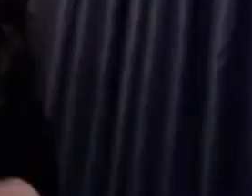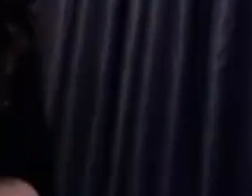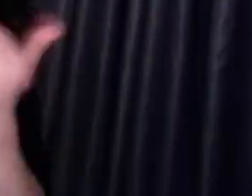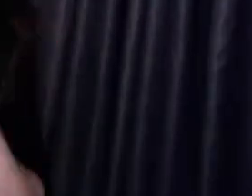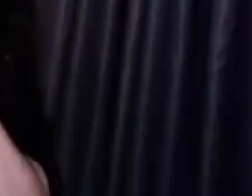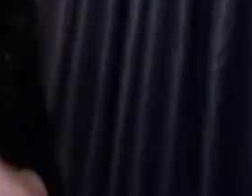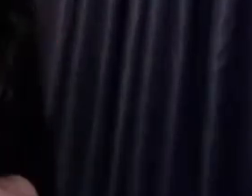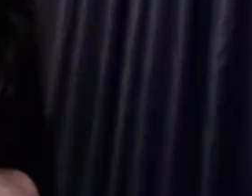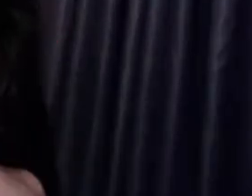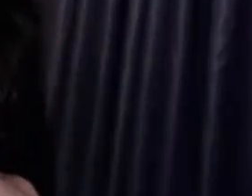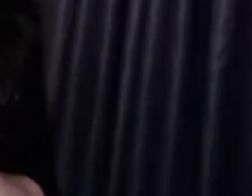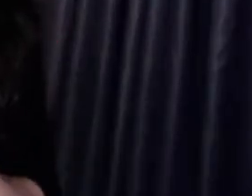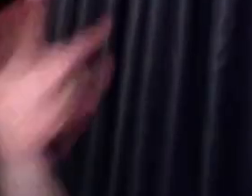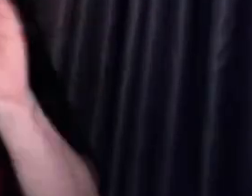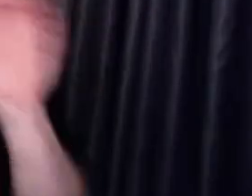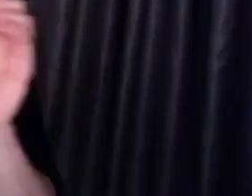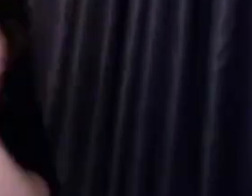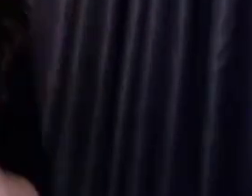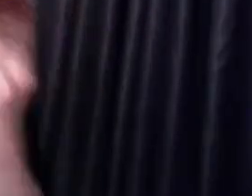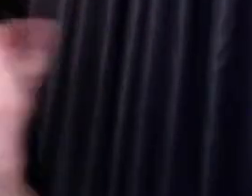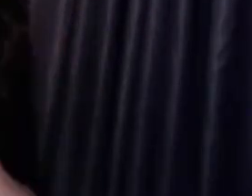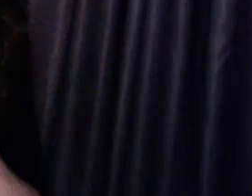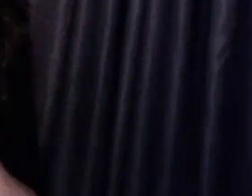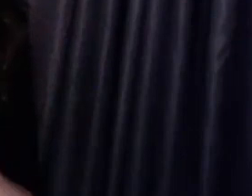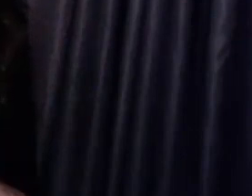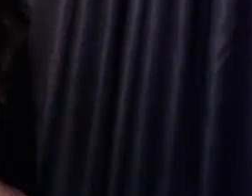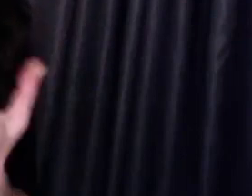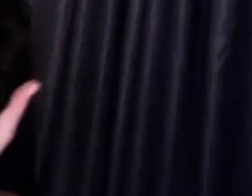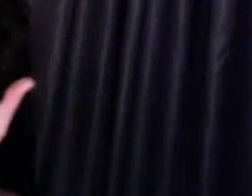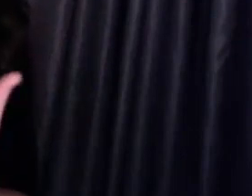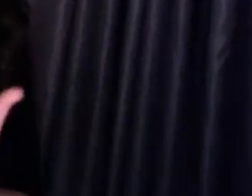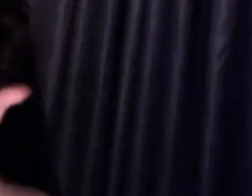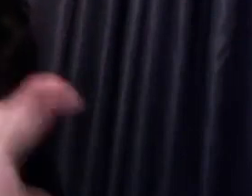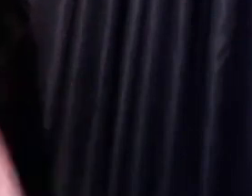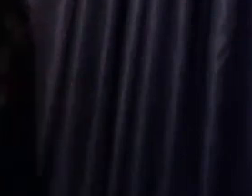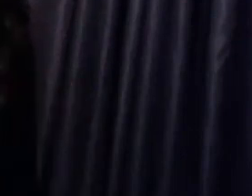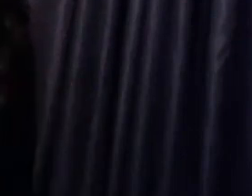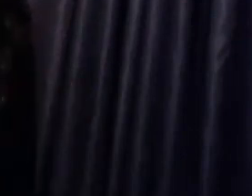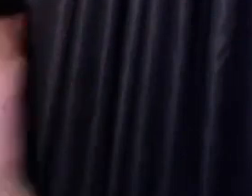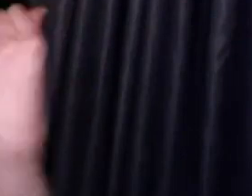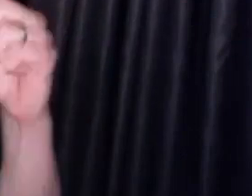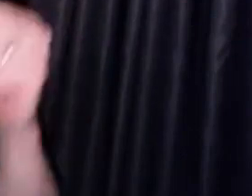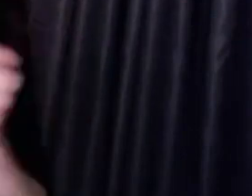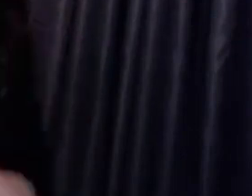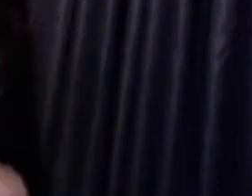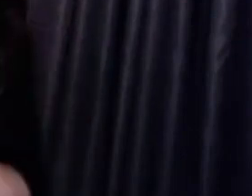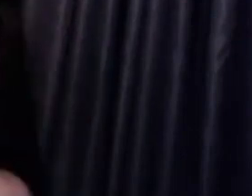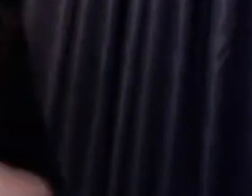So if there are other questions that folks would like to, oh, we can see everybody now, yay.